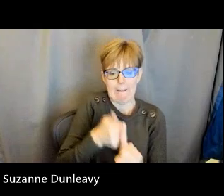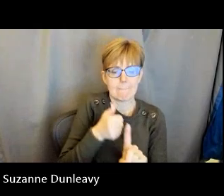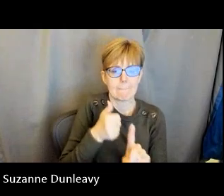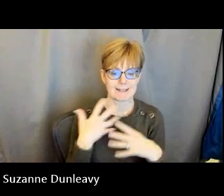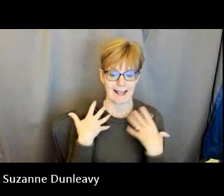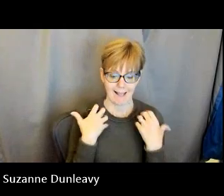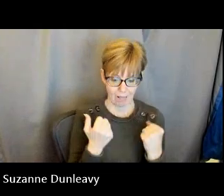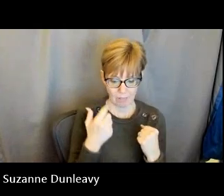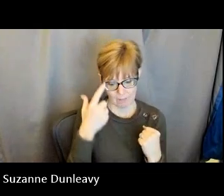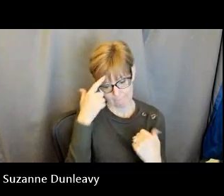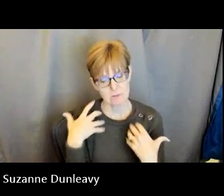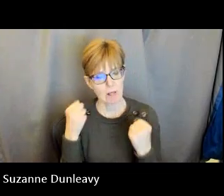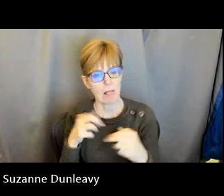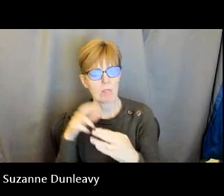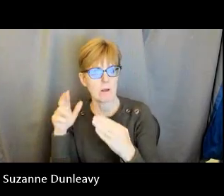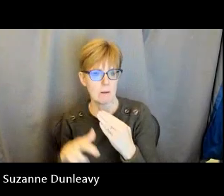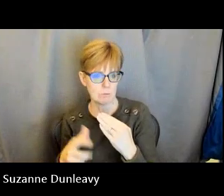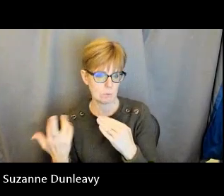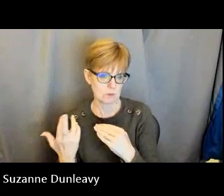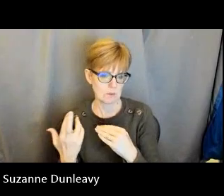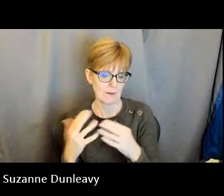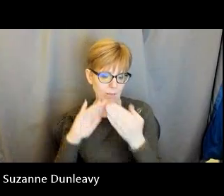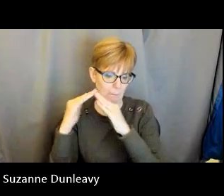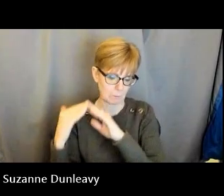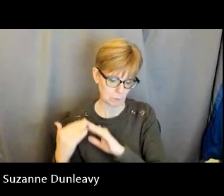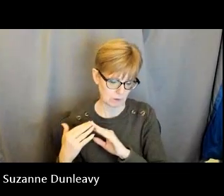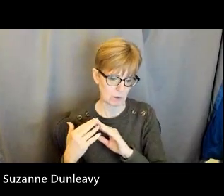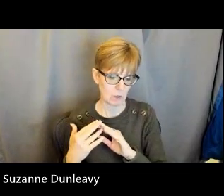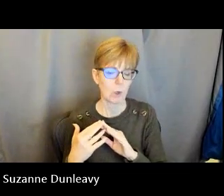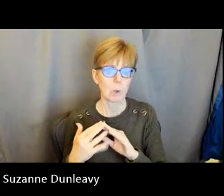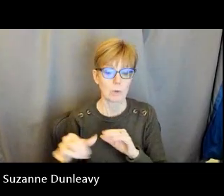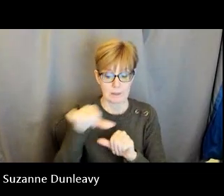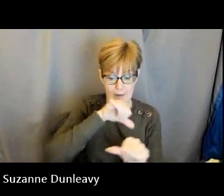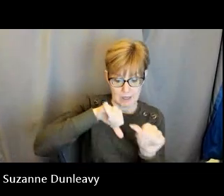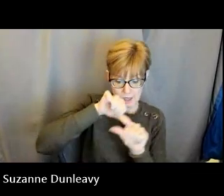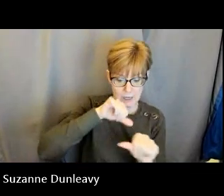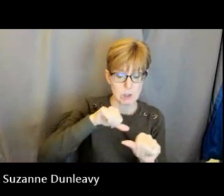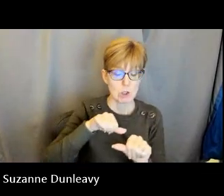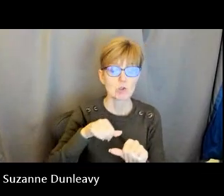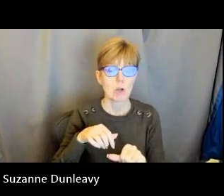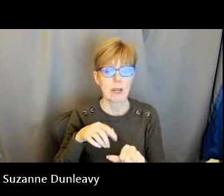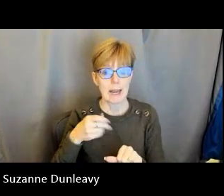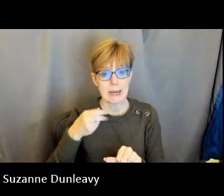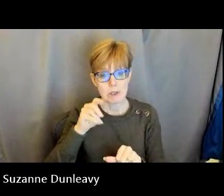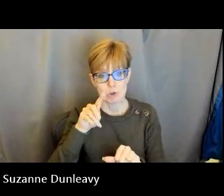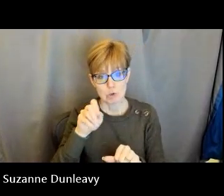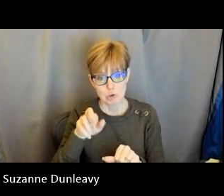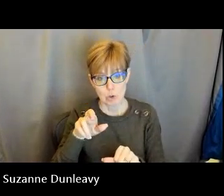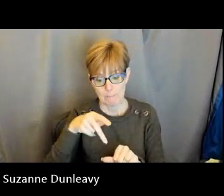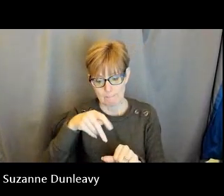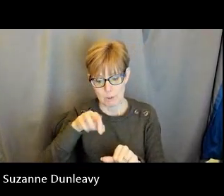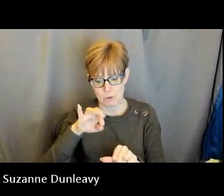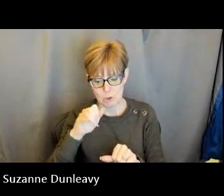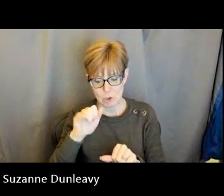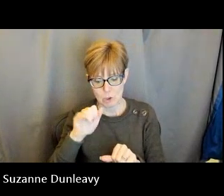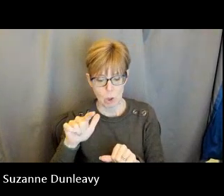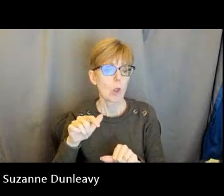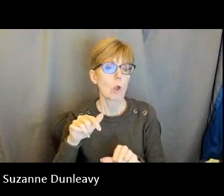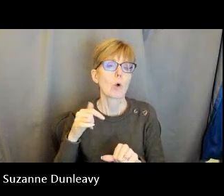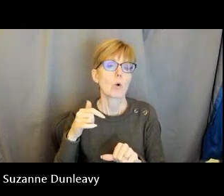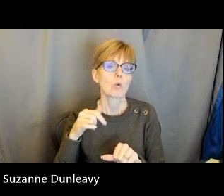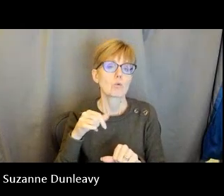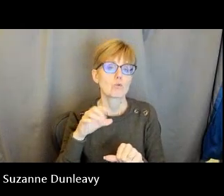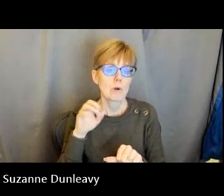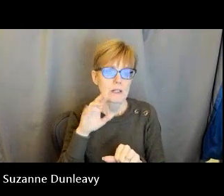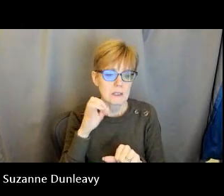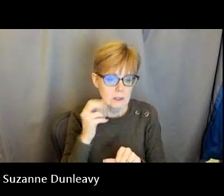for our communities. And often we think about interpersonal racism. That's the one we think about most often, those sort of discriminatory beliefs,